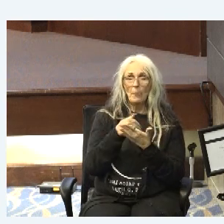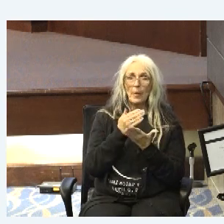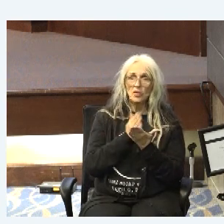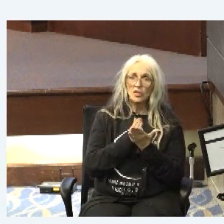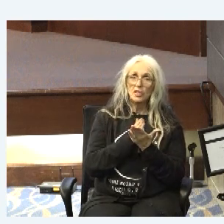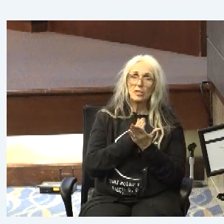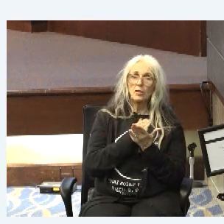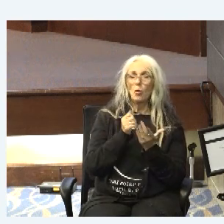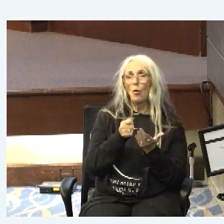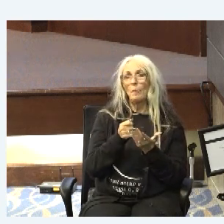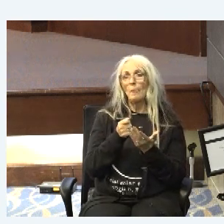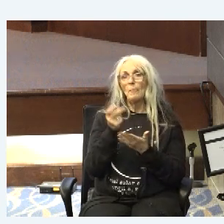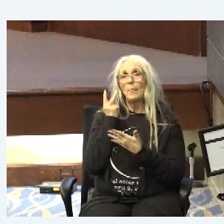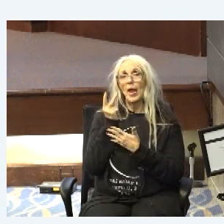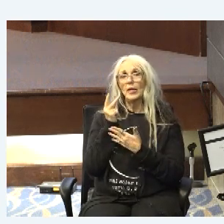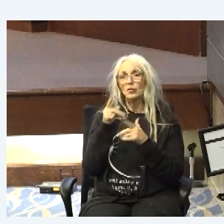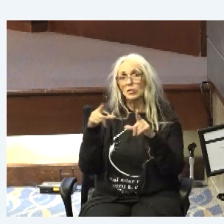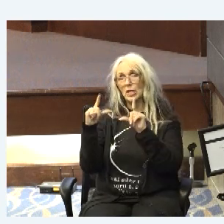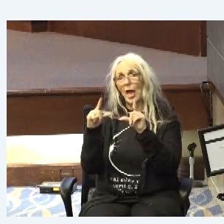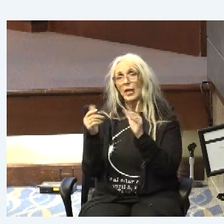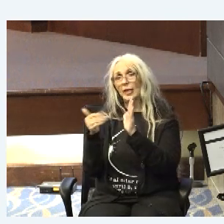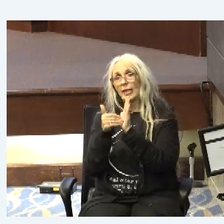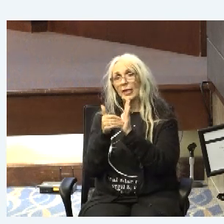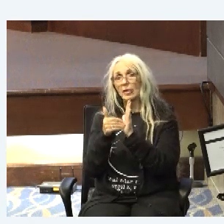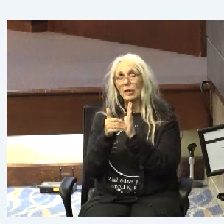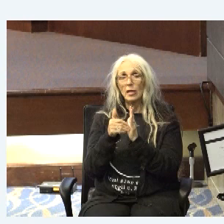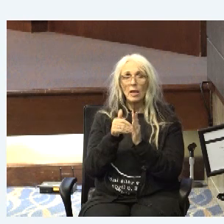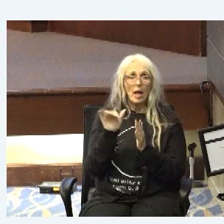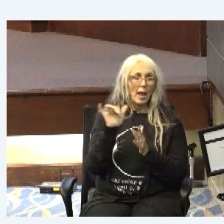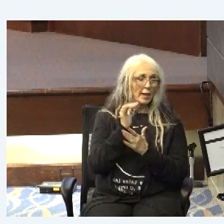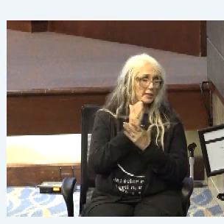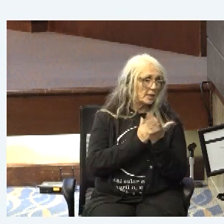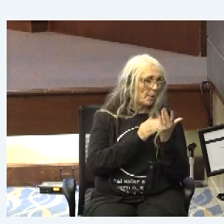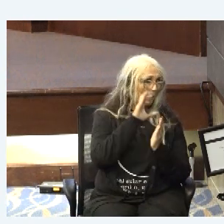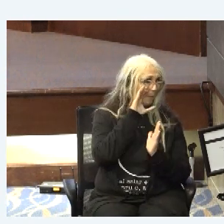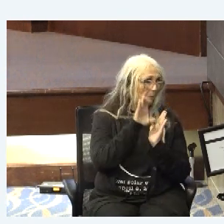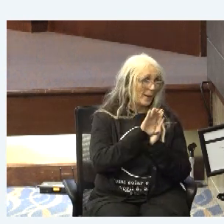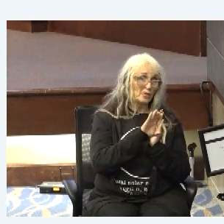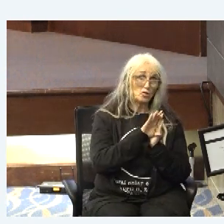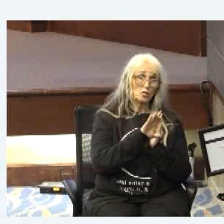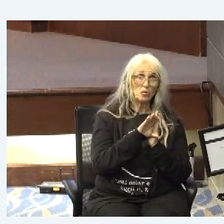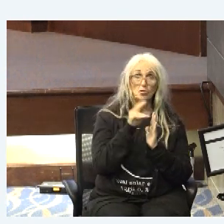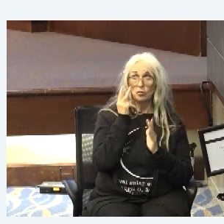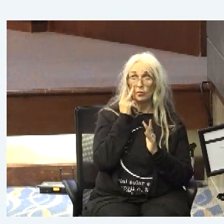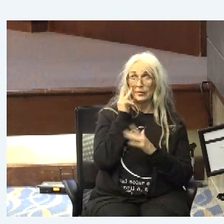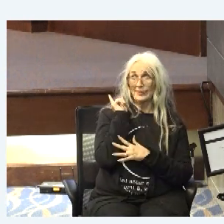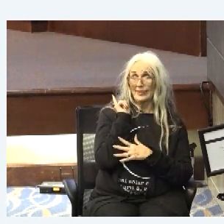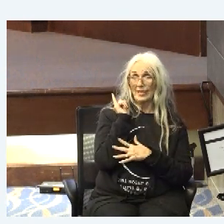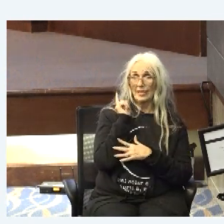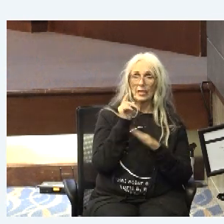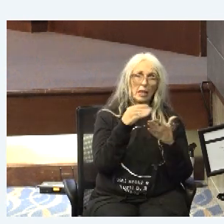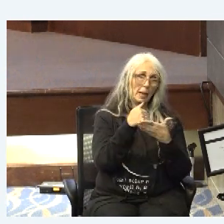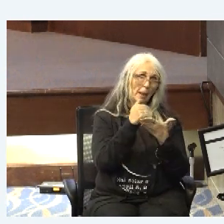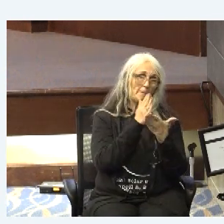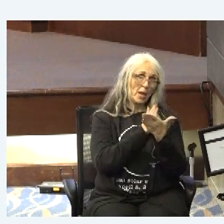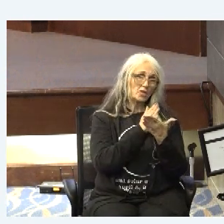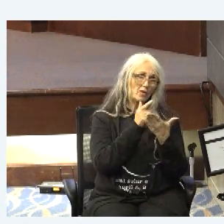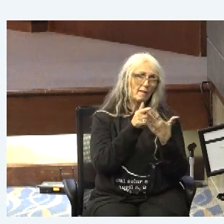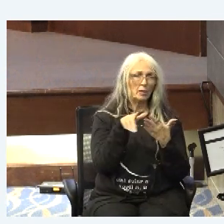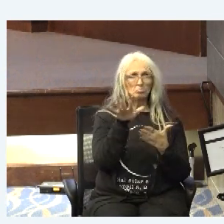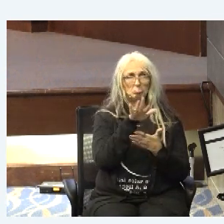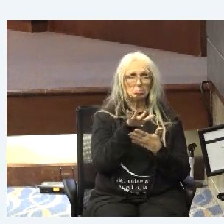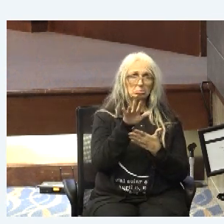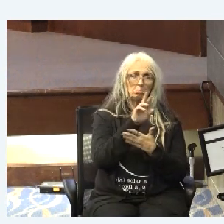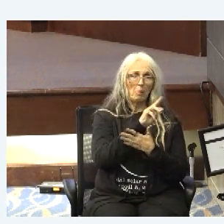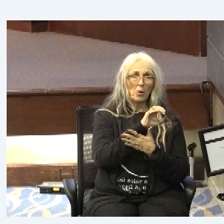to the slide one more time, is that just like some of the pictures that you're seeing, this budget is from roughly